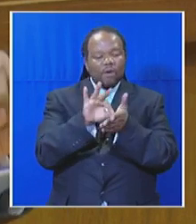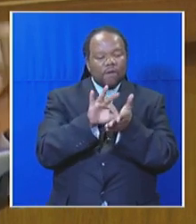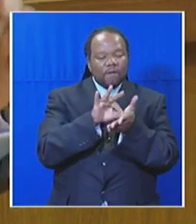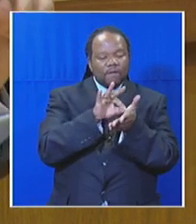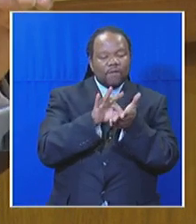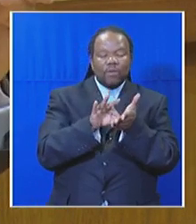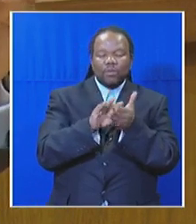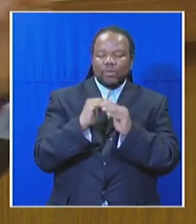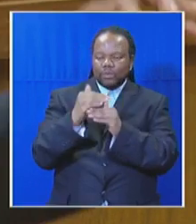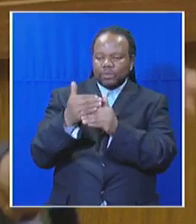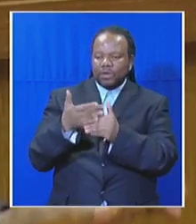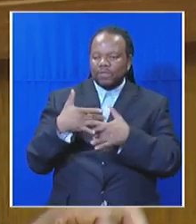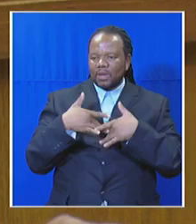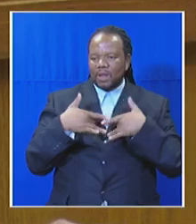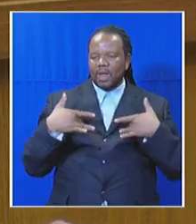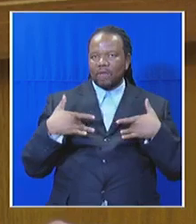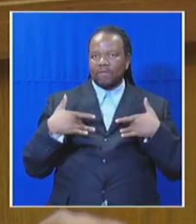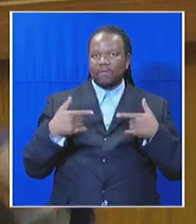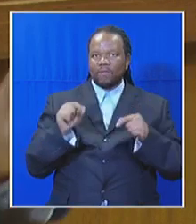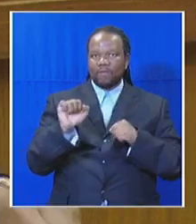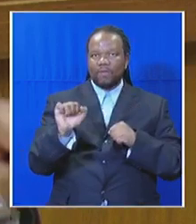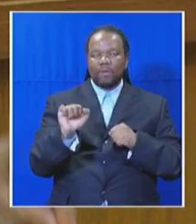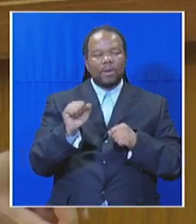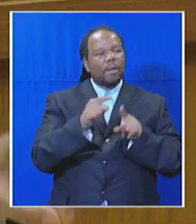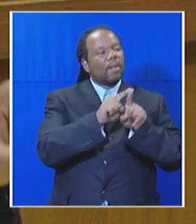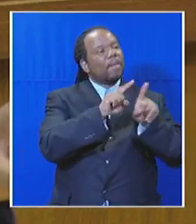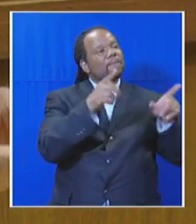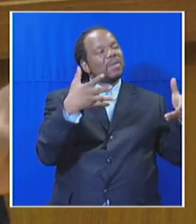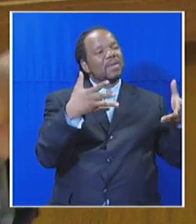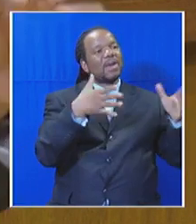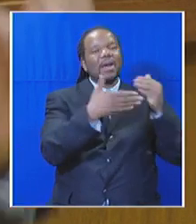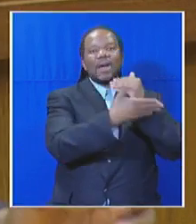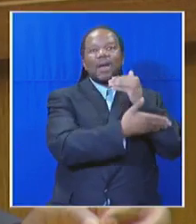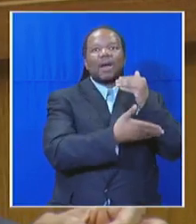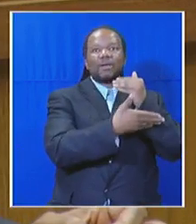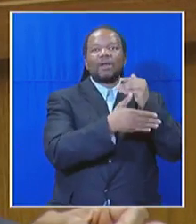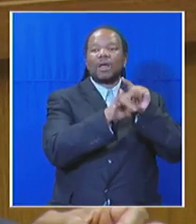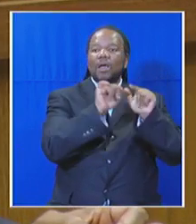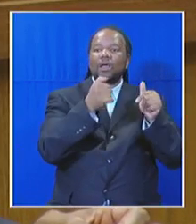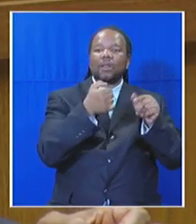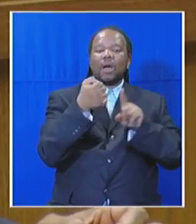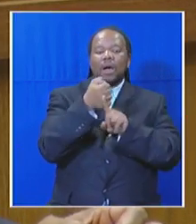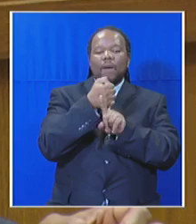What the big countries did, abused that kind of decision.